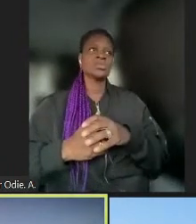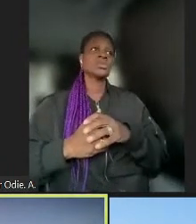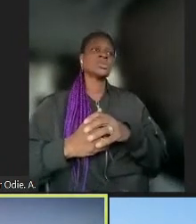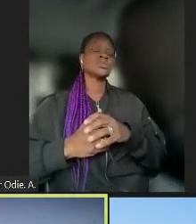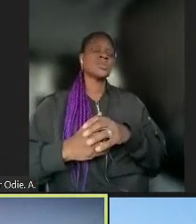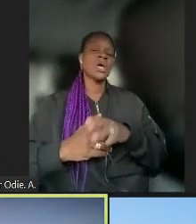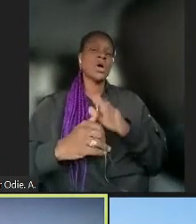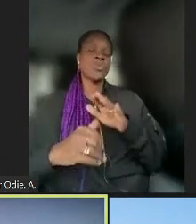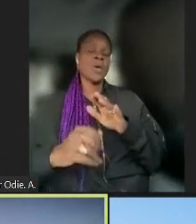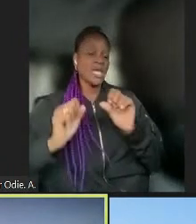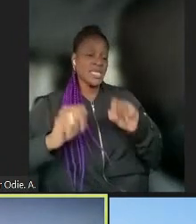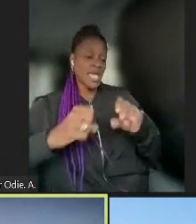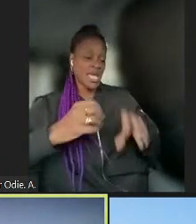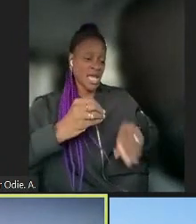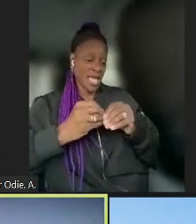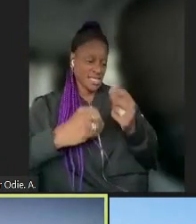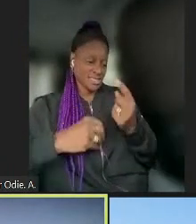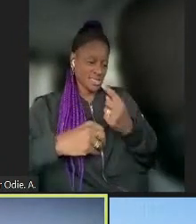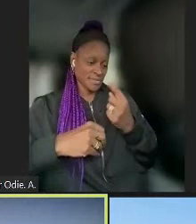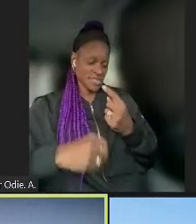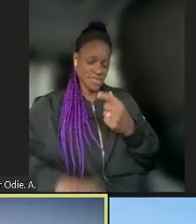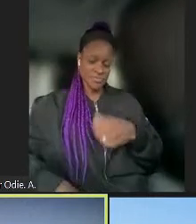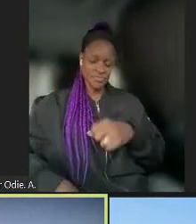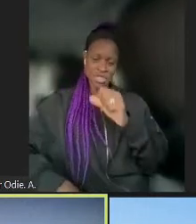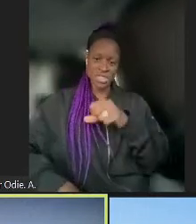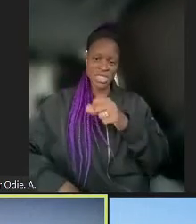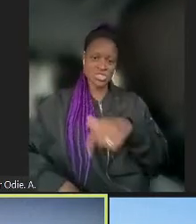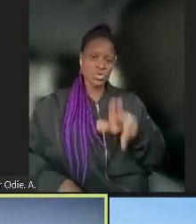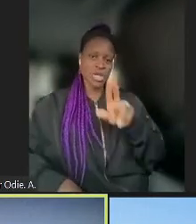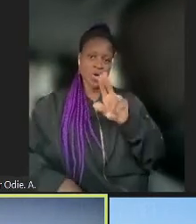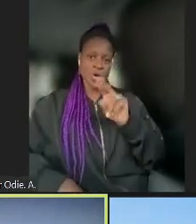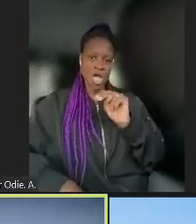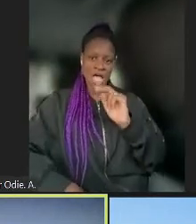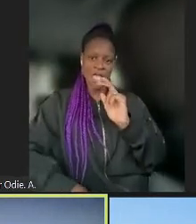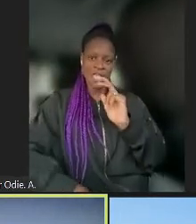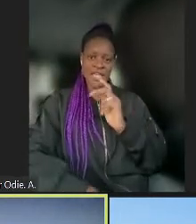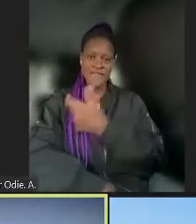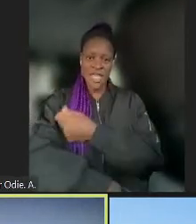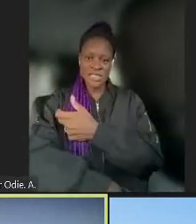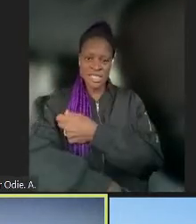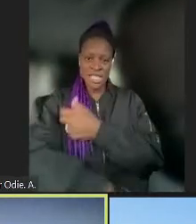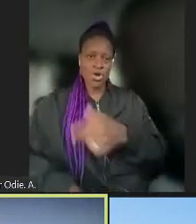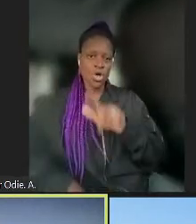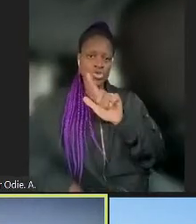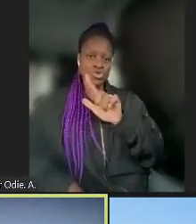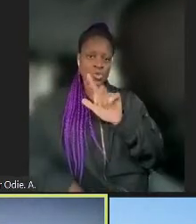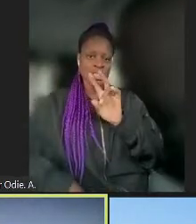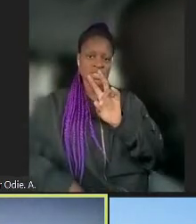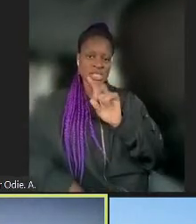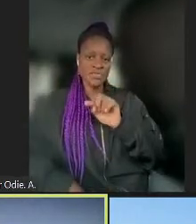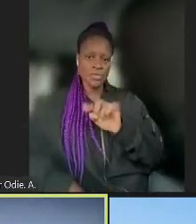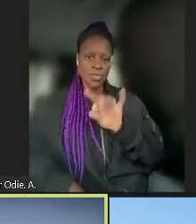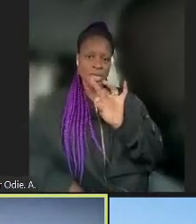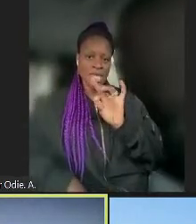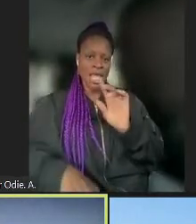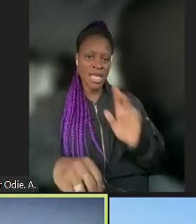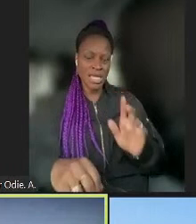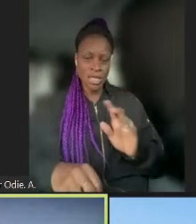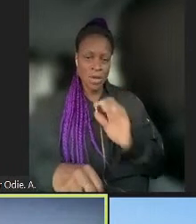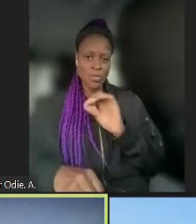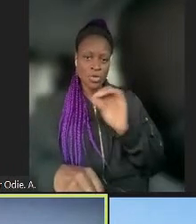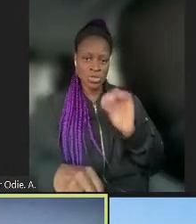important factor. Please. Unvaccinated people are 27.8 times more likely to be hospitalized